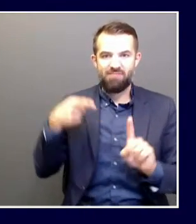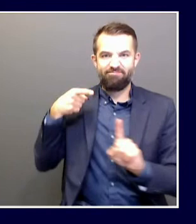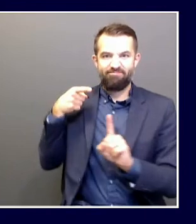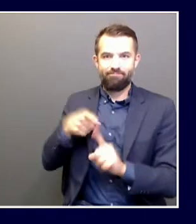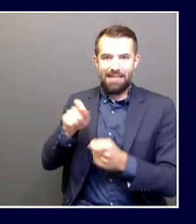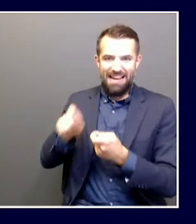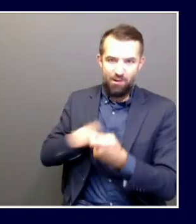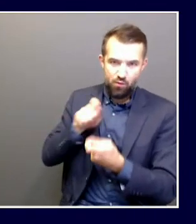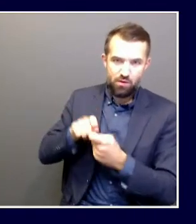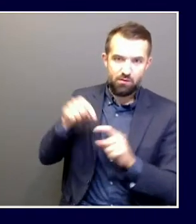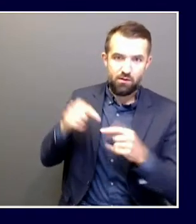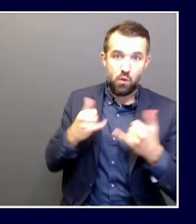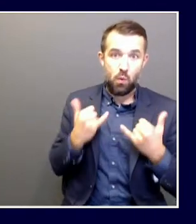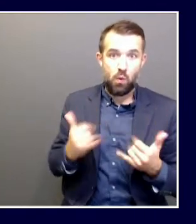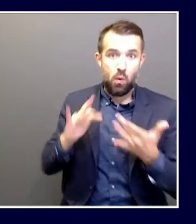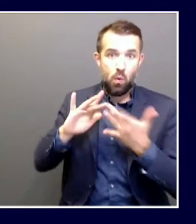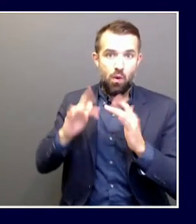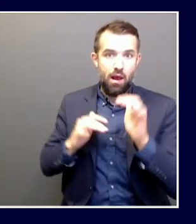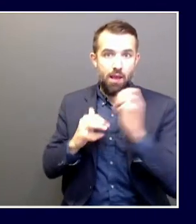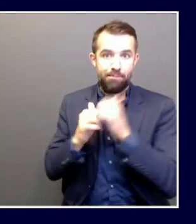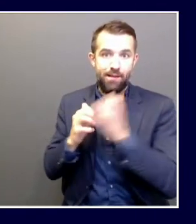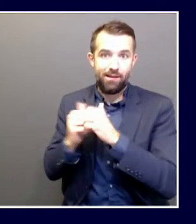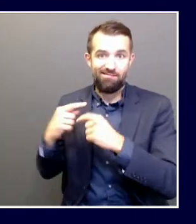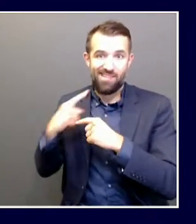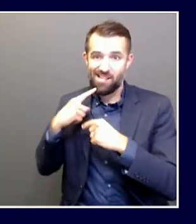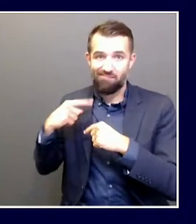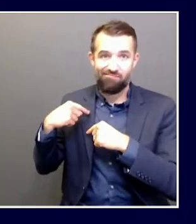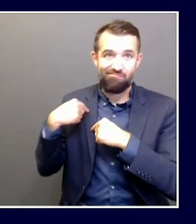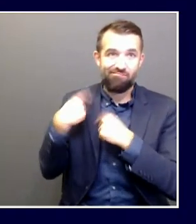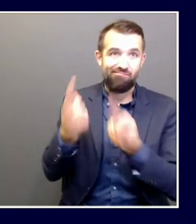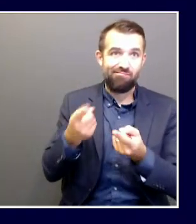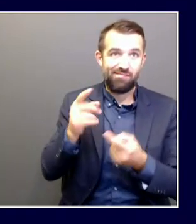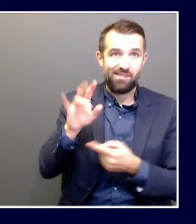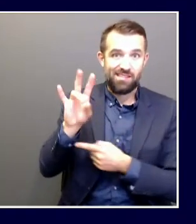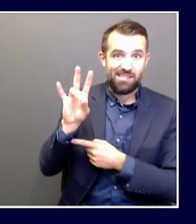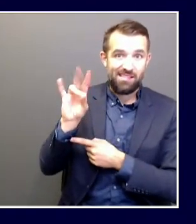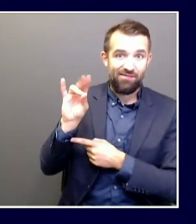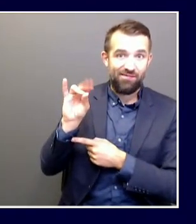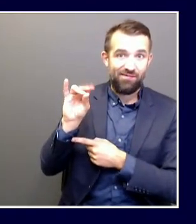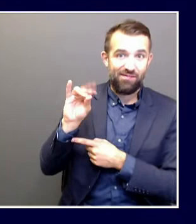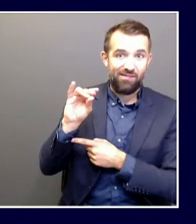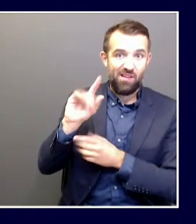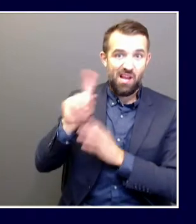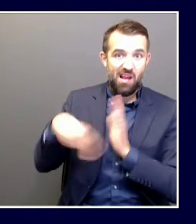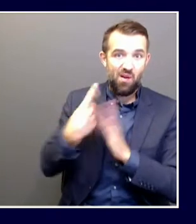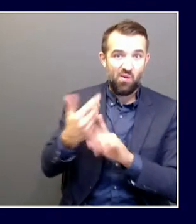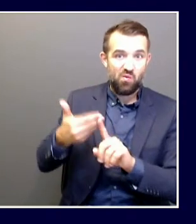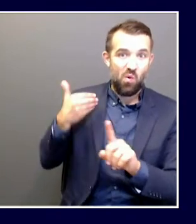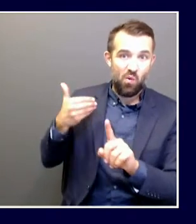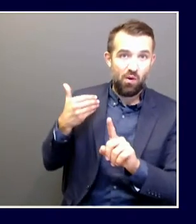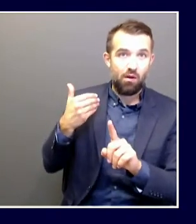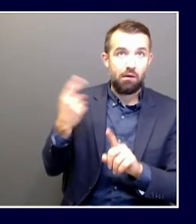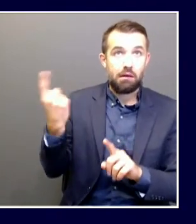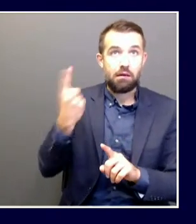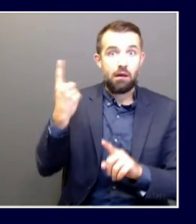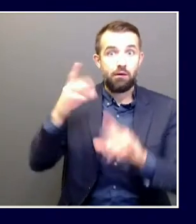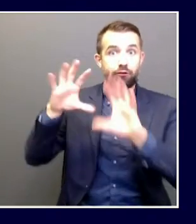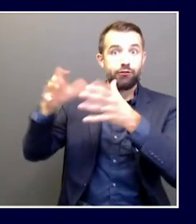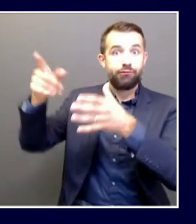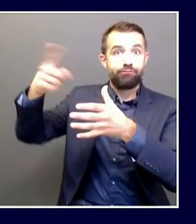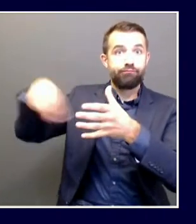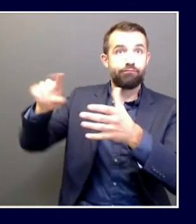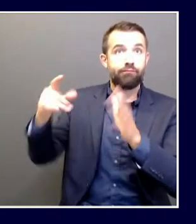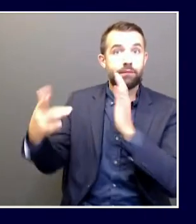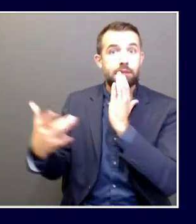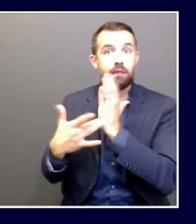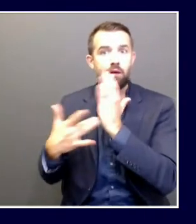72 hours or 60 hours or so, we've been working with one of the groups that provides some of the back-end IT support